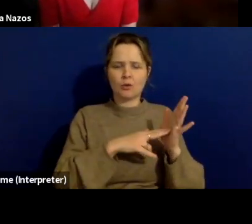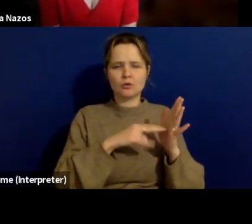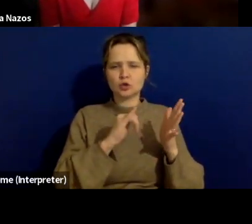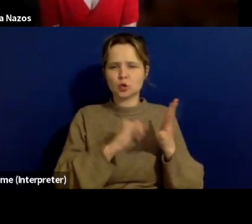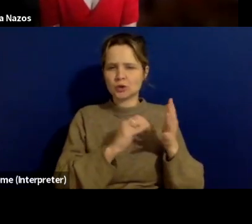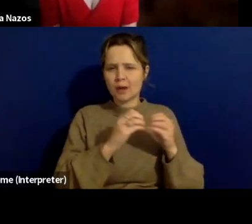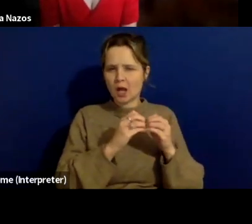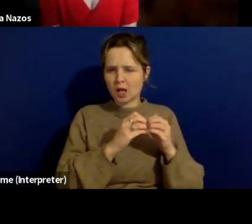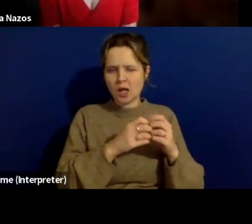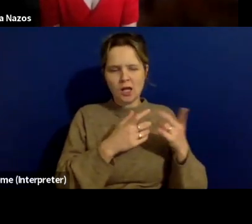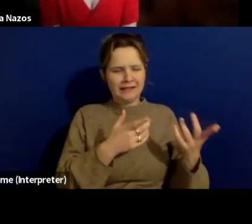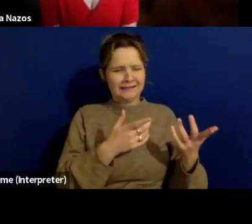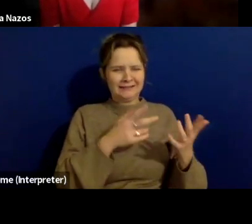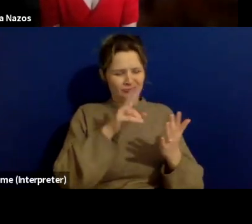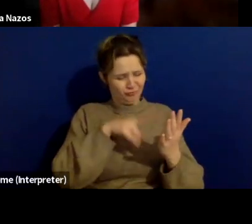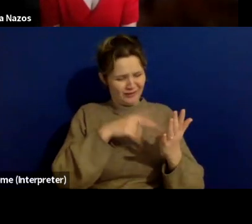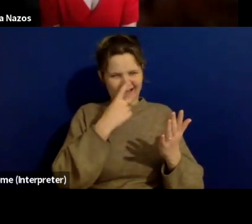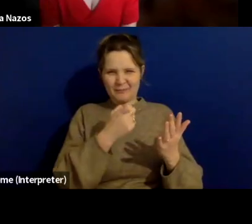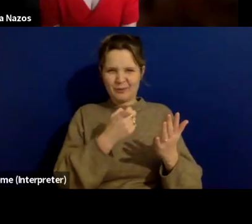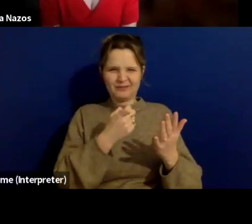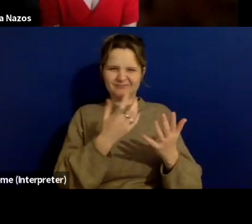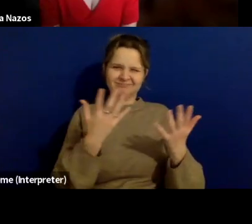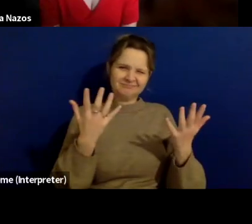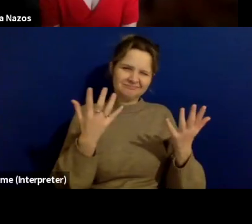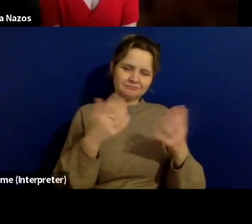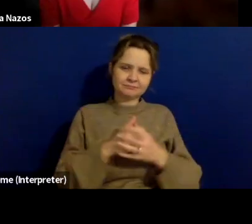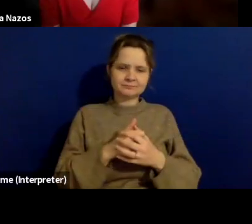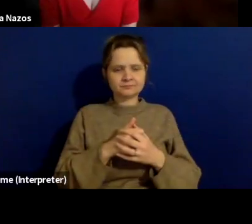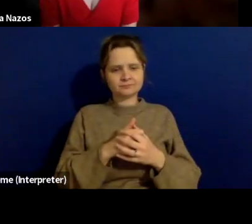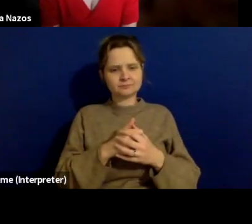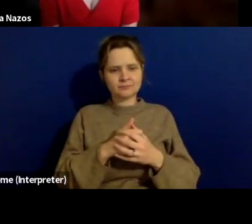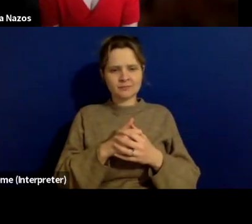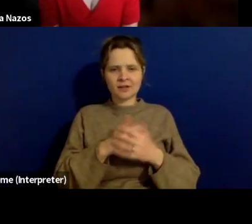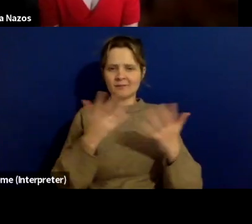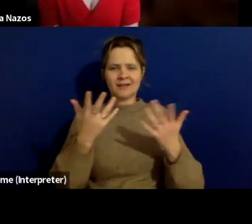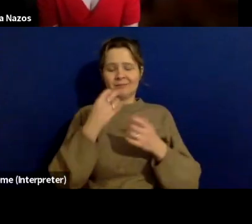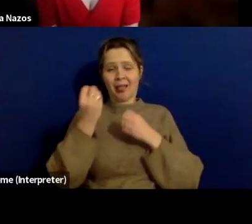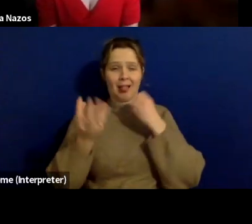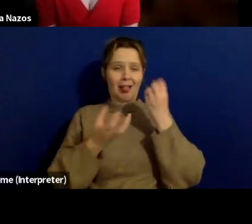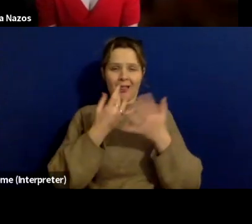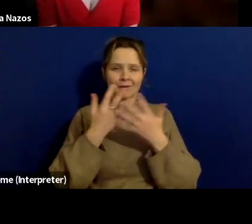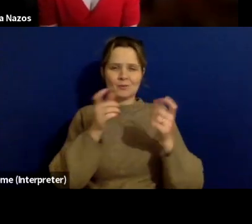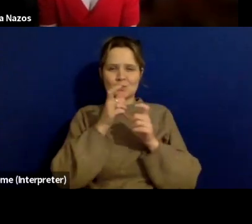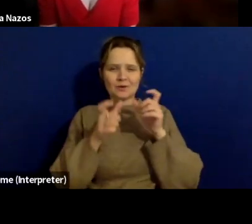but this is not the only thing. I mean, I'm circulating through